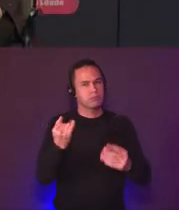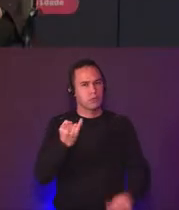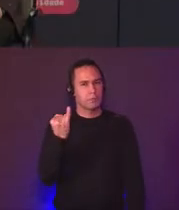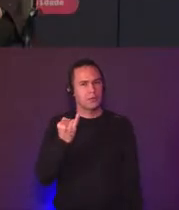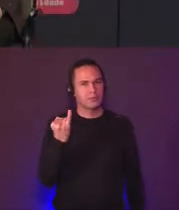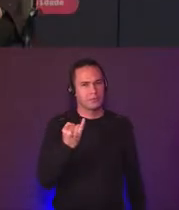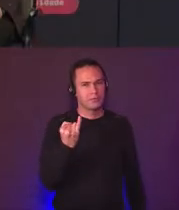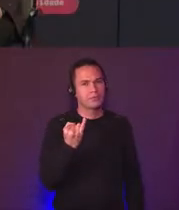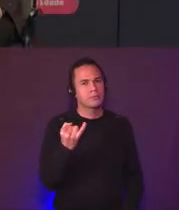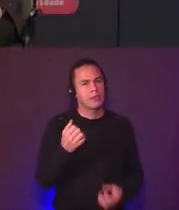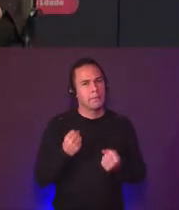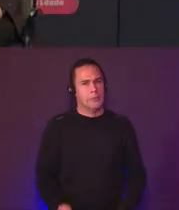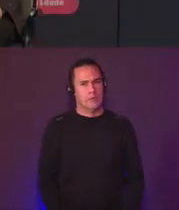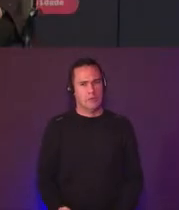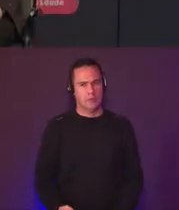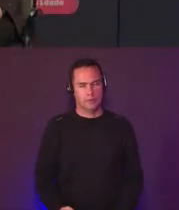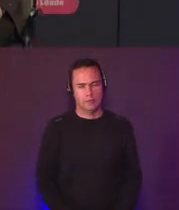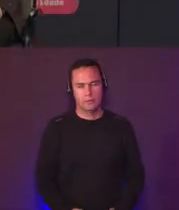And